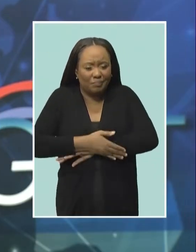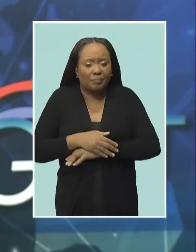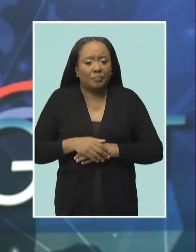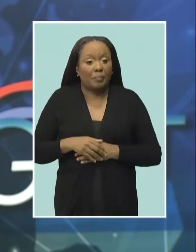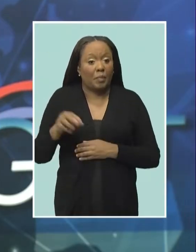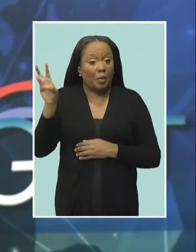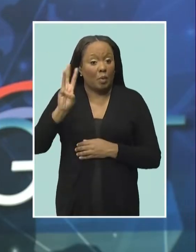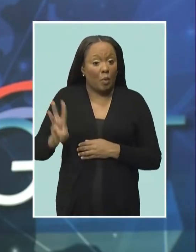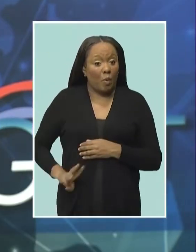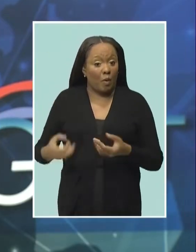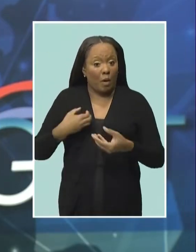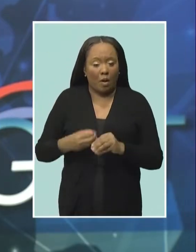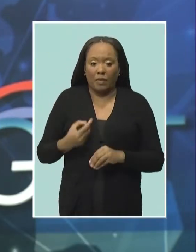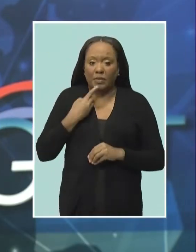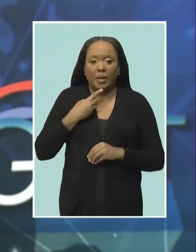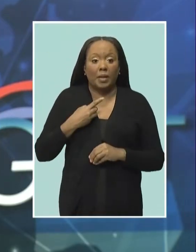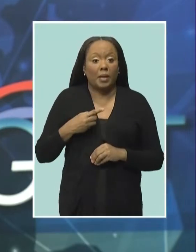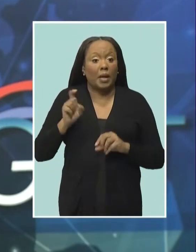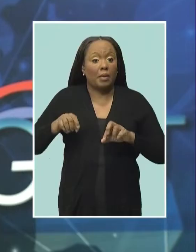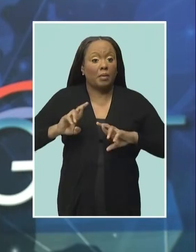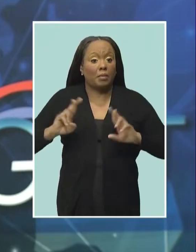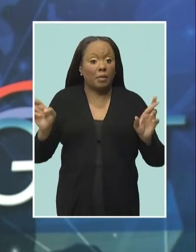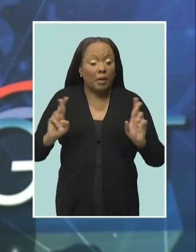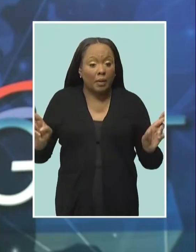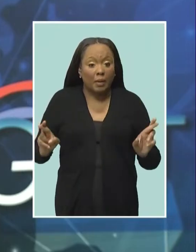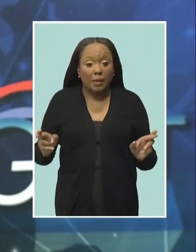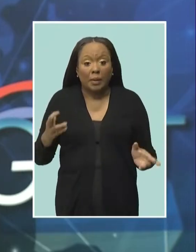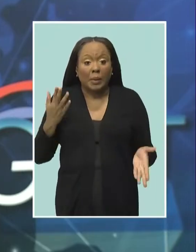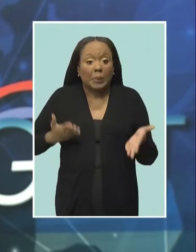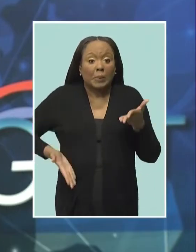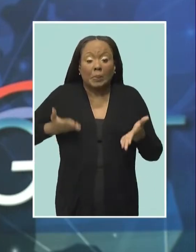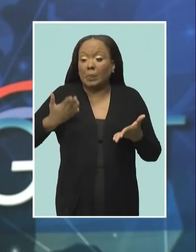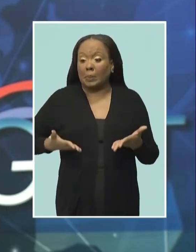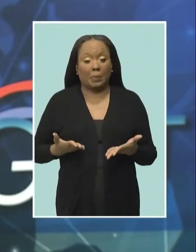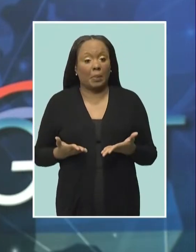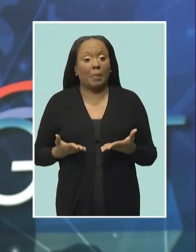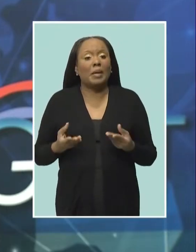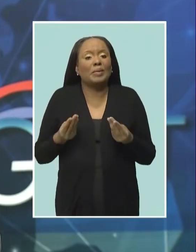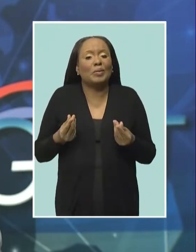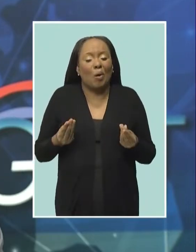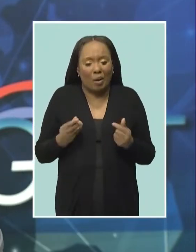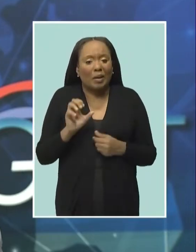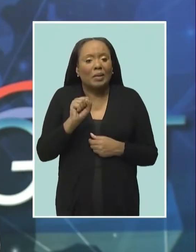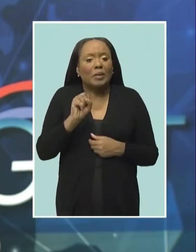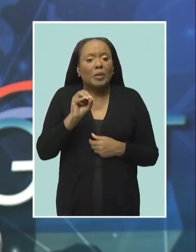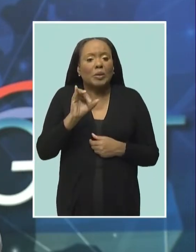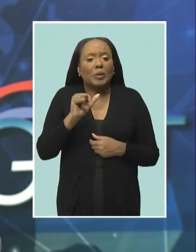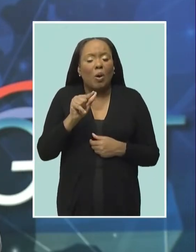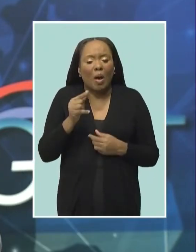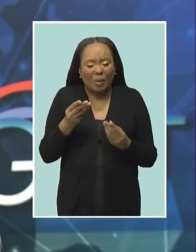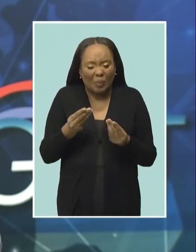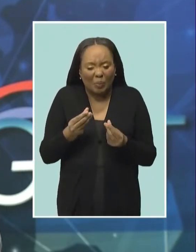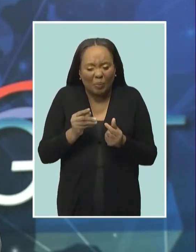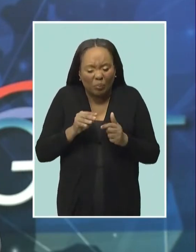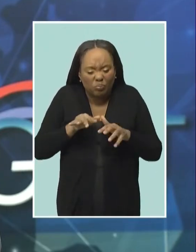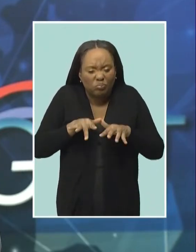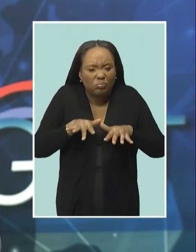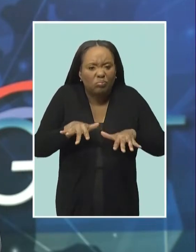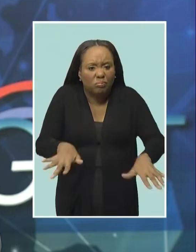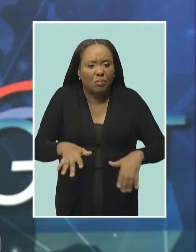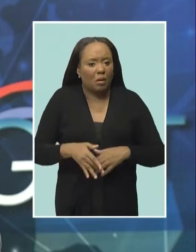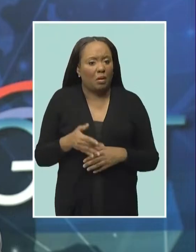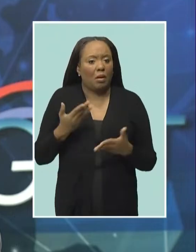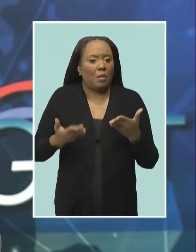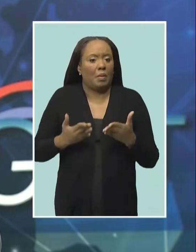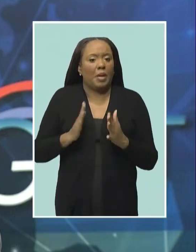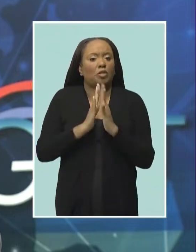be prepared for strong runoff from higher elevations and soil erosion. Traffic delays are also likely. We'll tell you